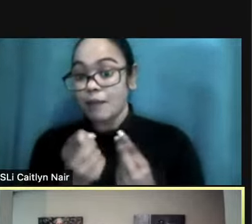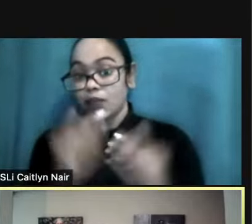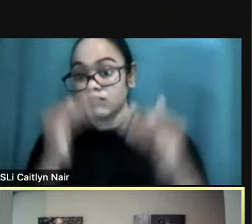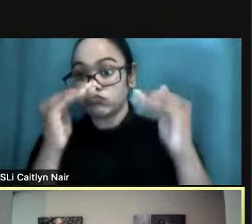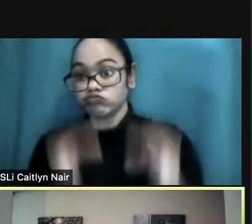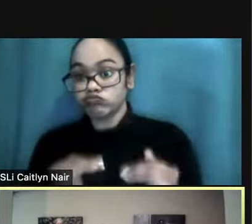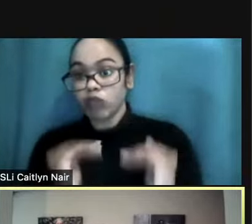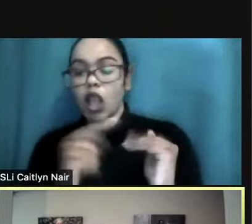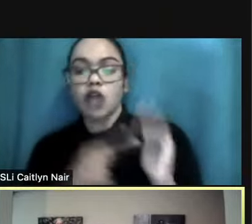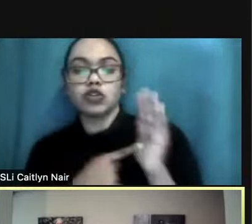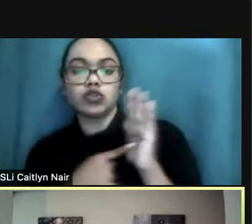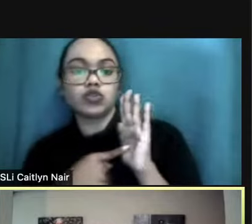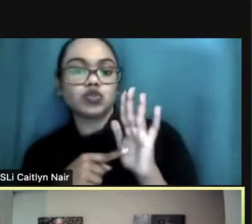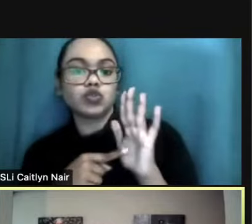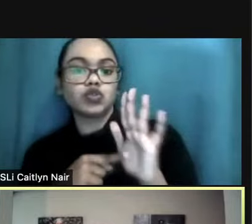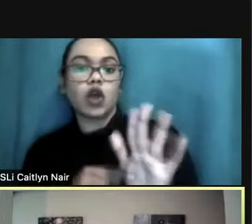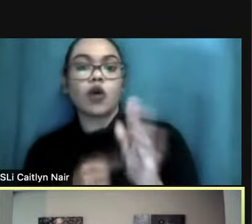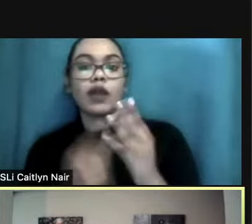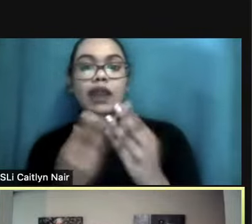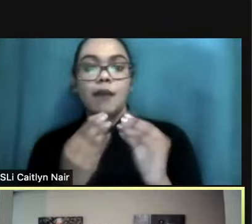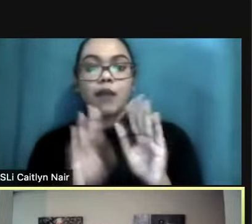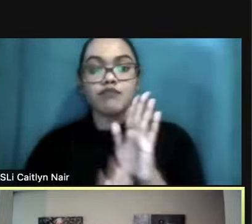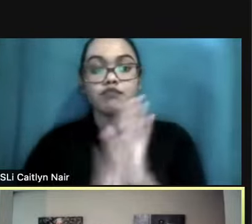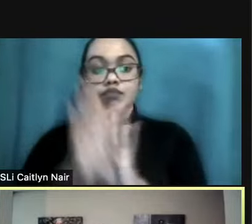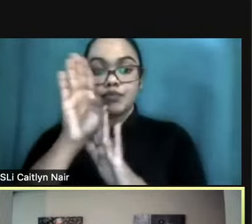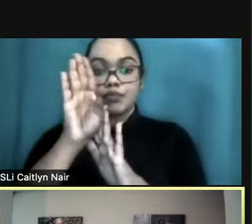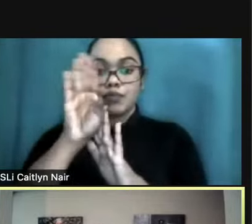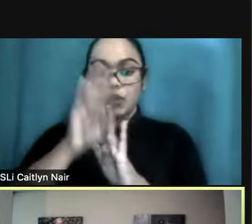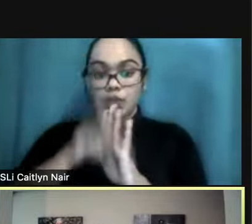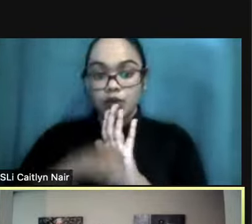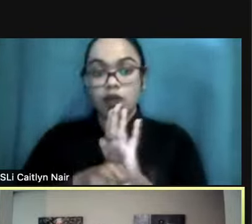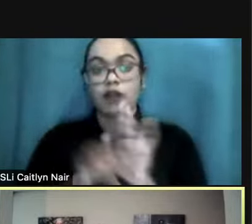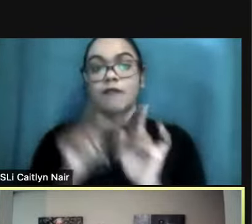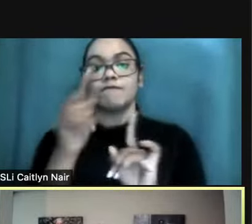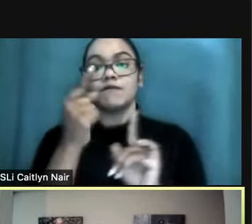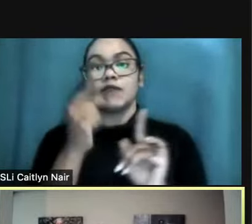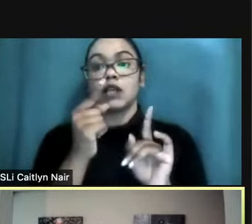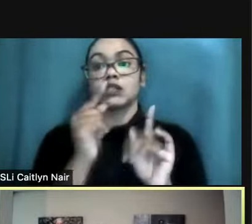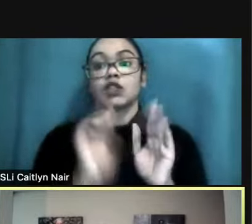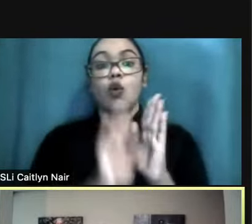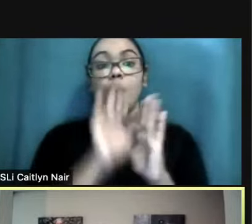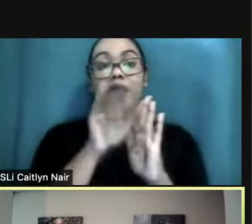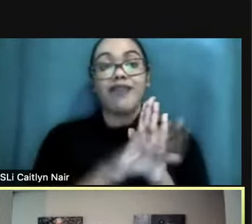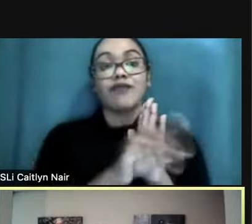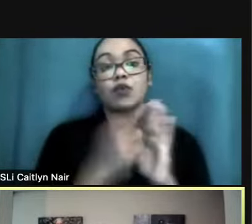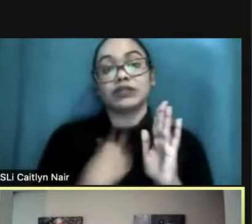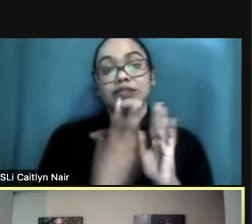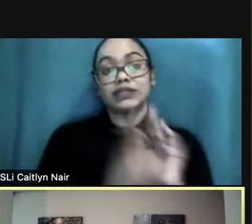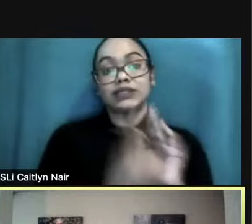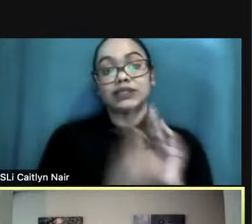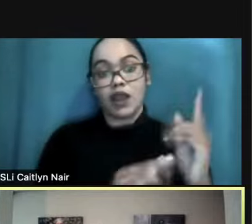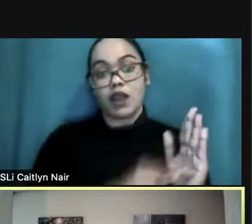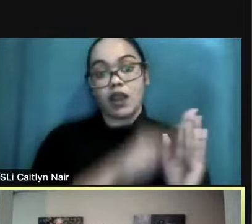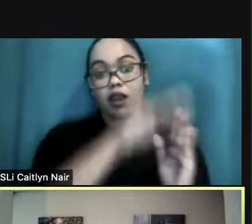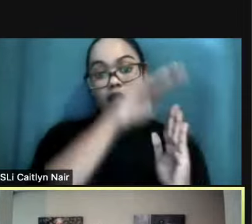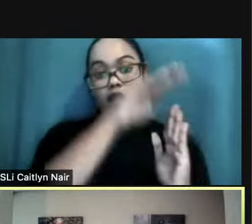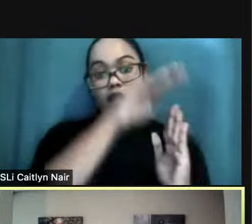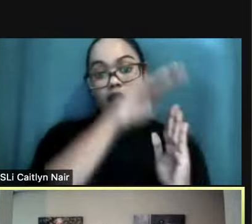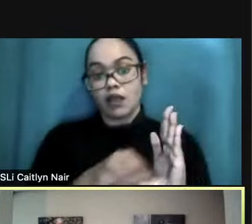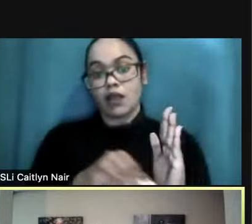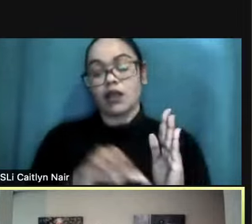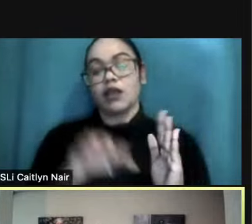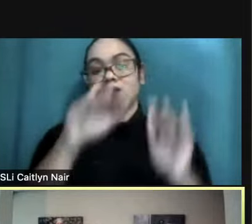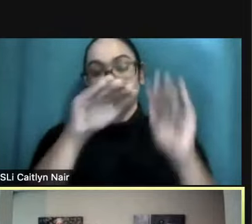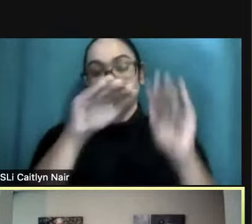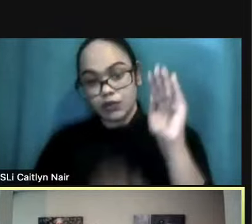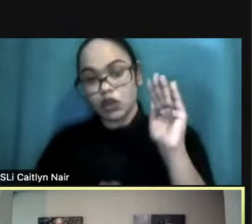will increase or decrease. So for example, before the first wave was above 1, it decreased as the wave subsided. Before the